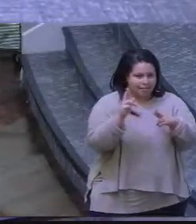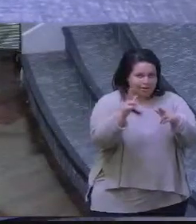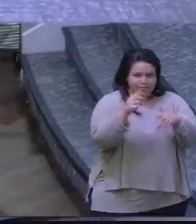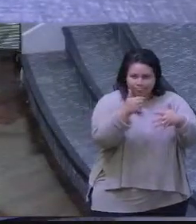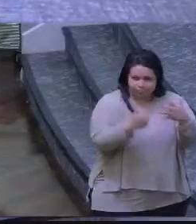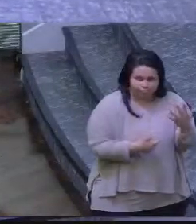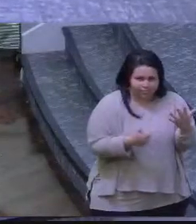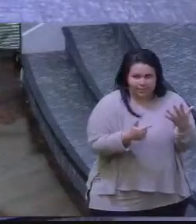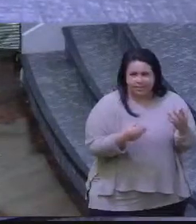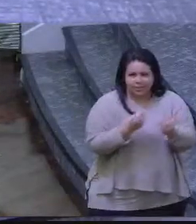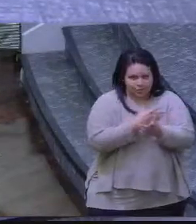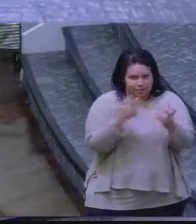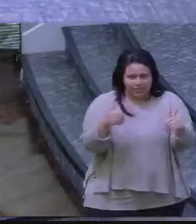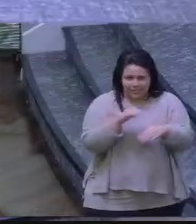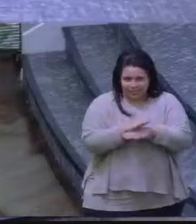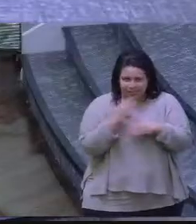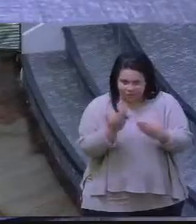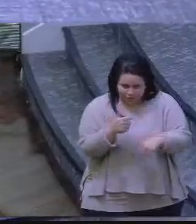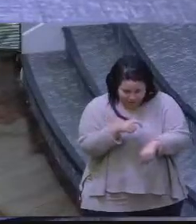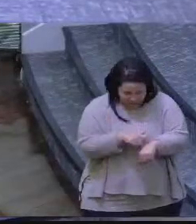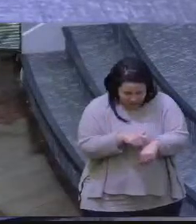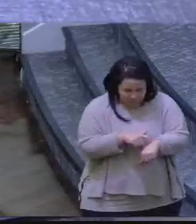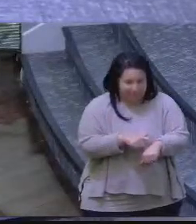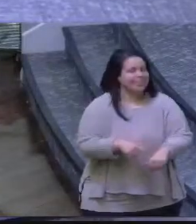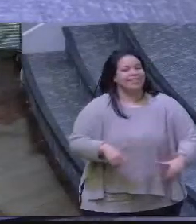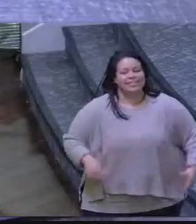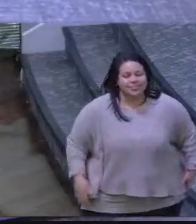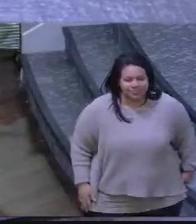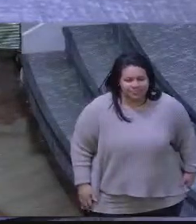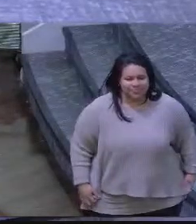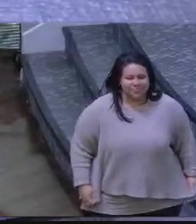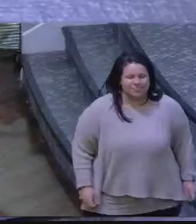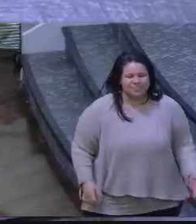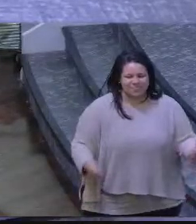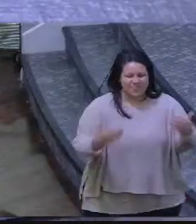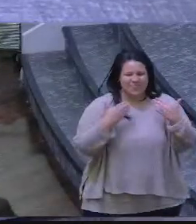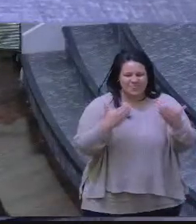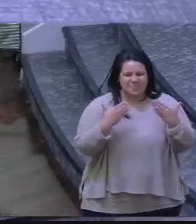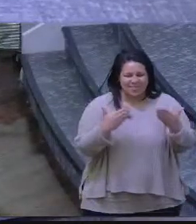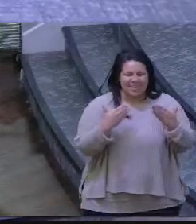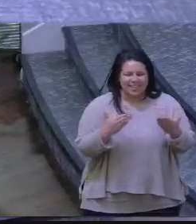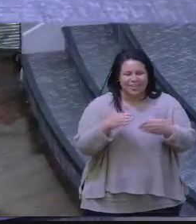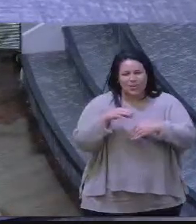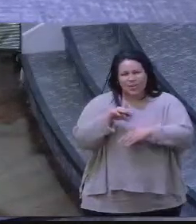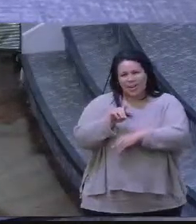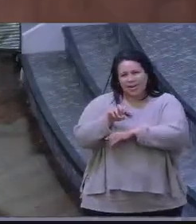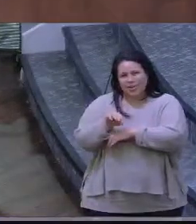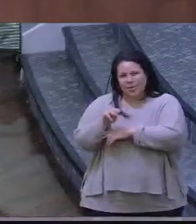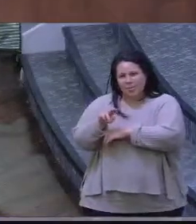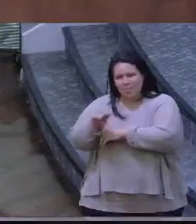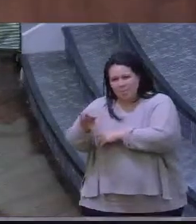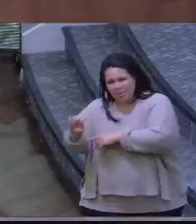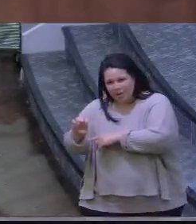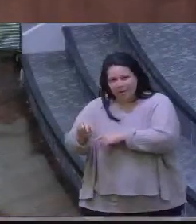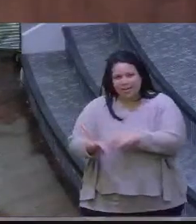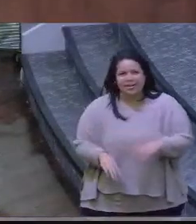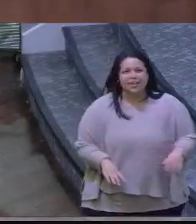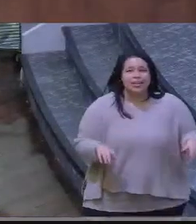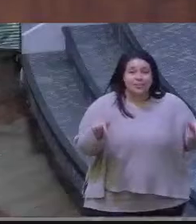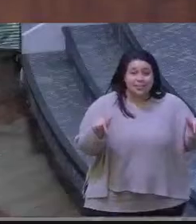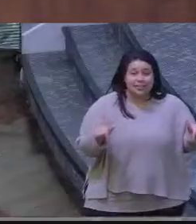this evening. Thank you for your time. Thank you so much, Dr. Moore, and congratulations everyone who's still here on these